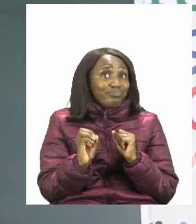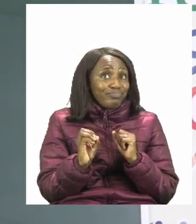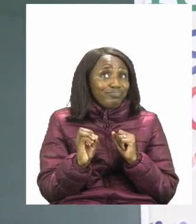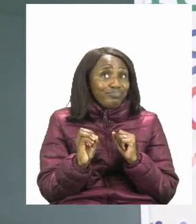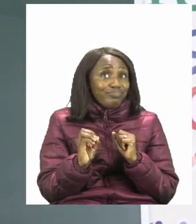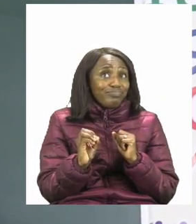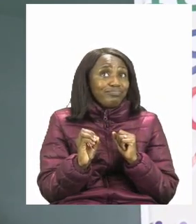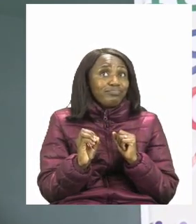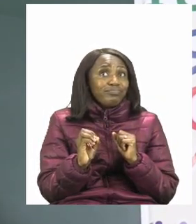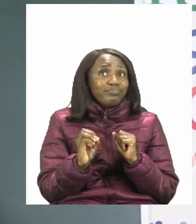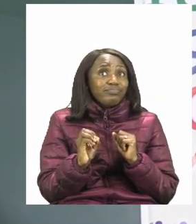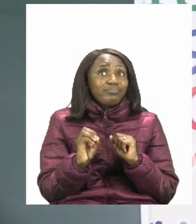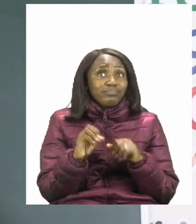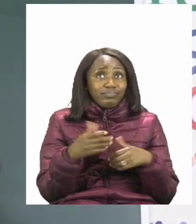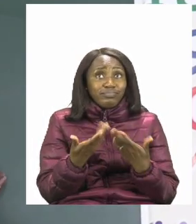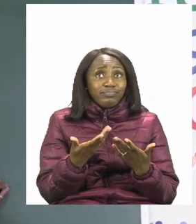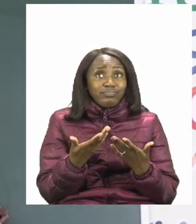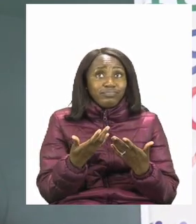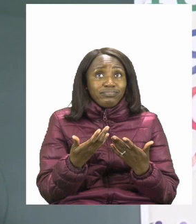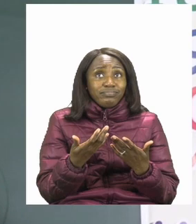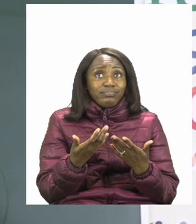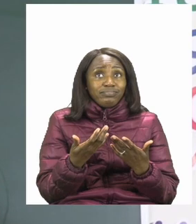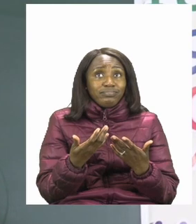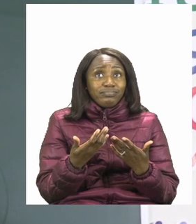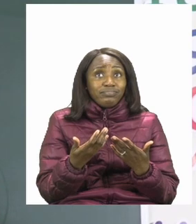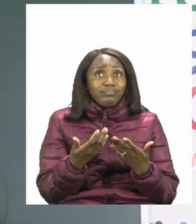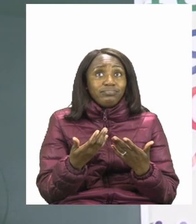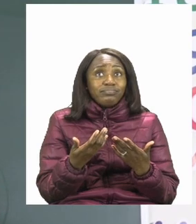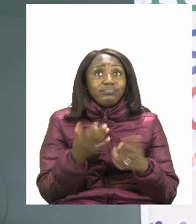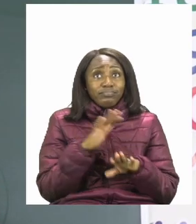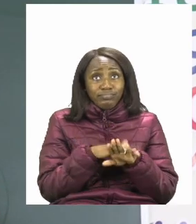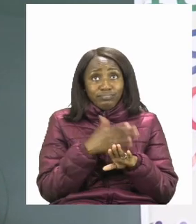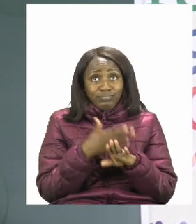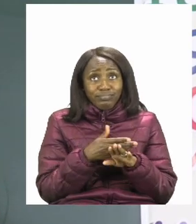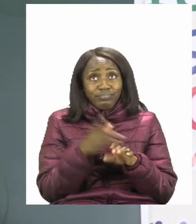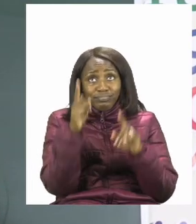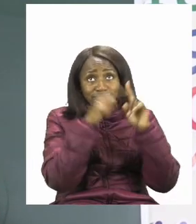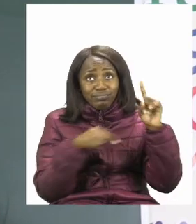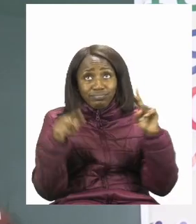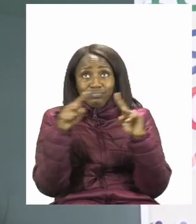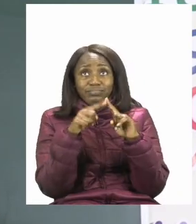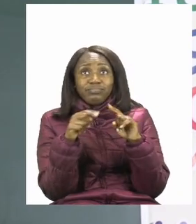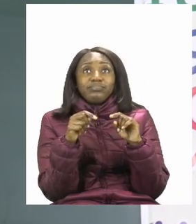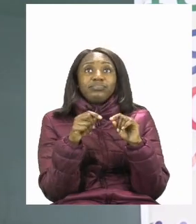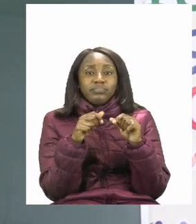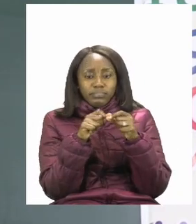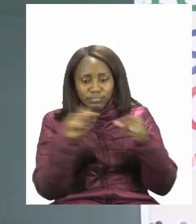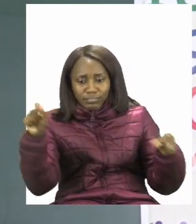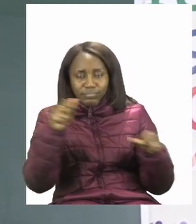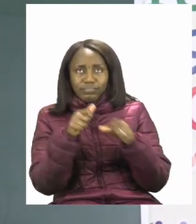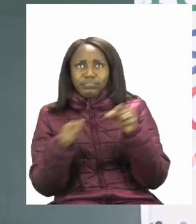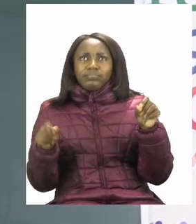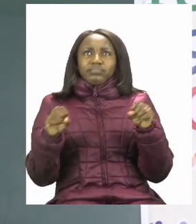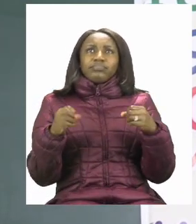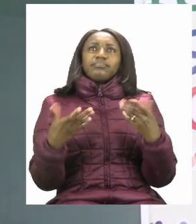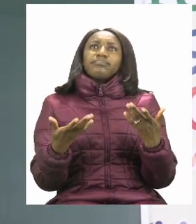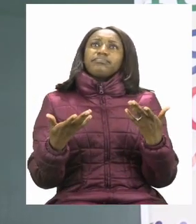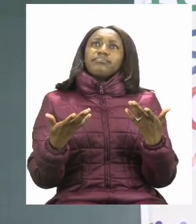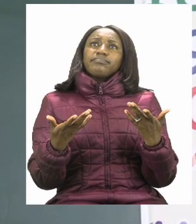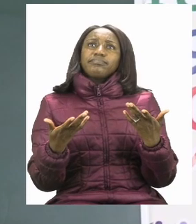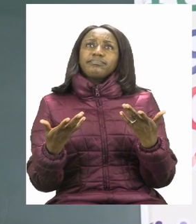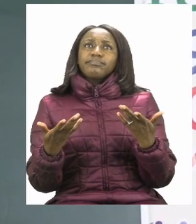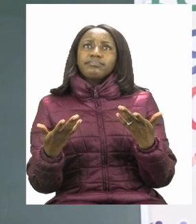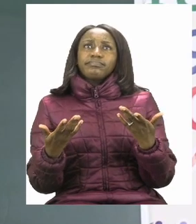is maybe they want me to measure this circle. They want to know where